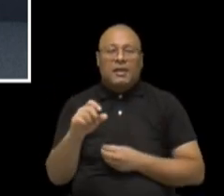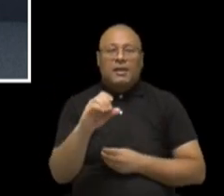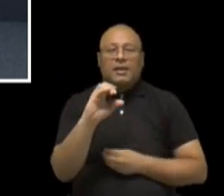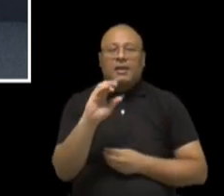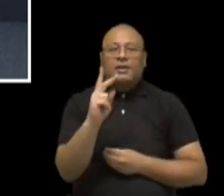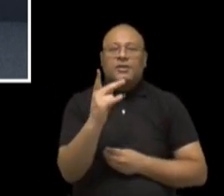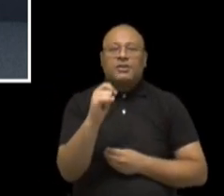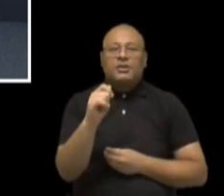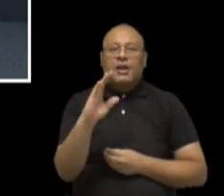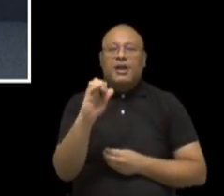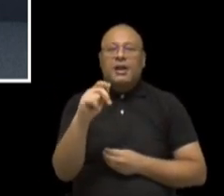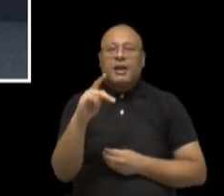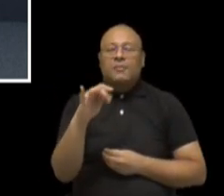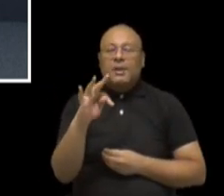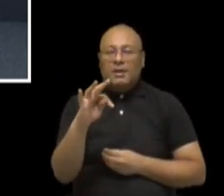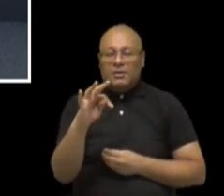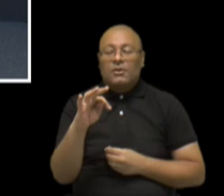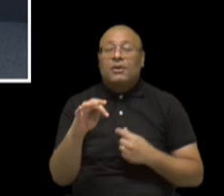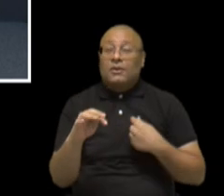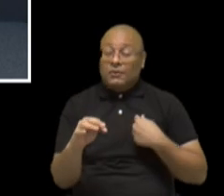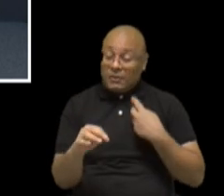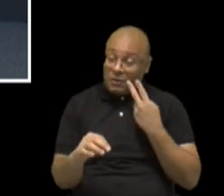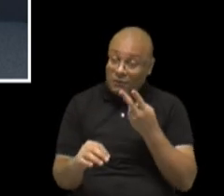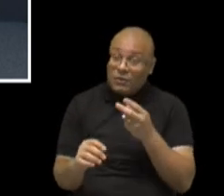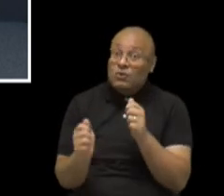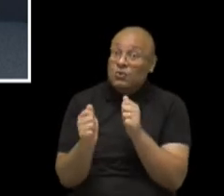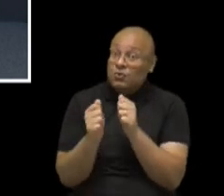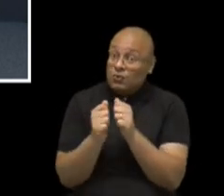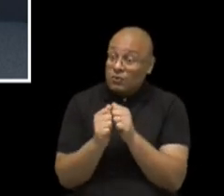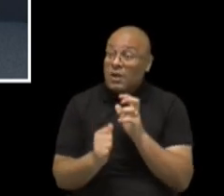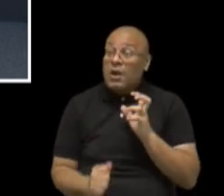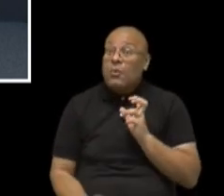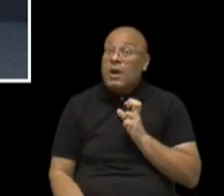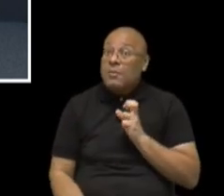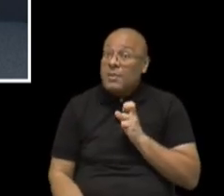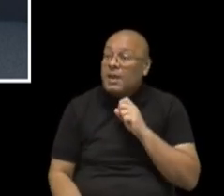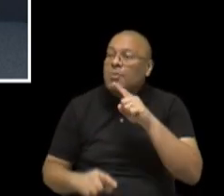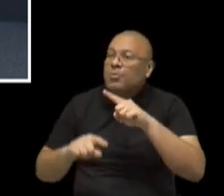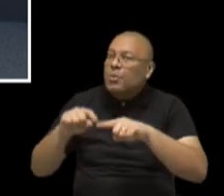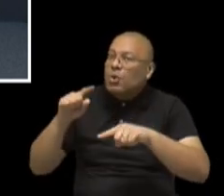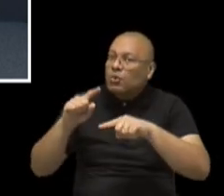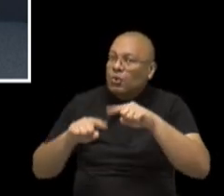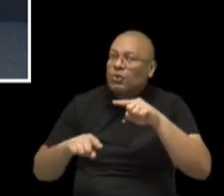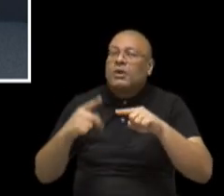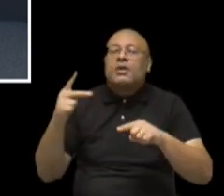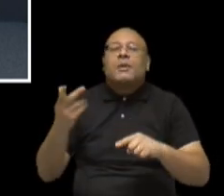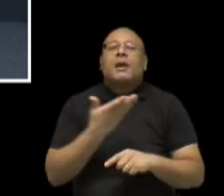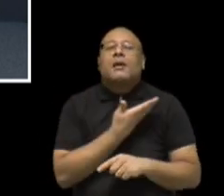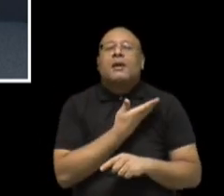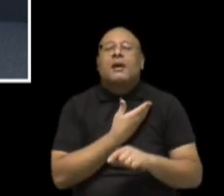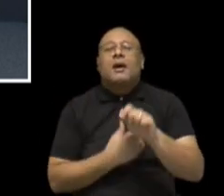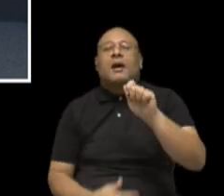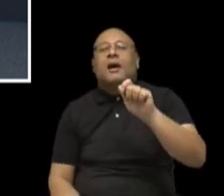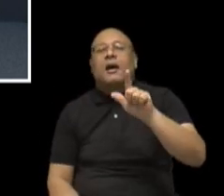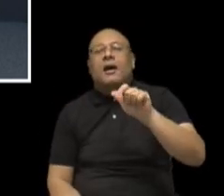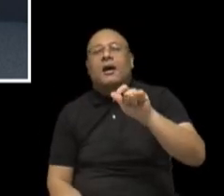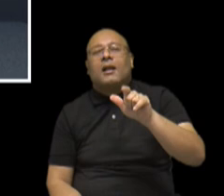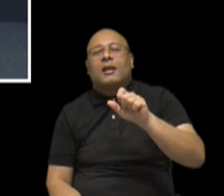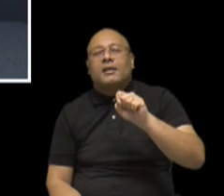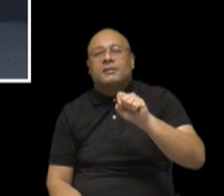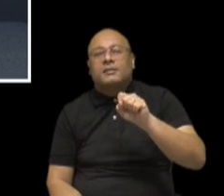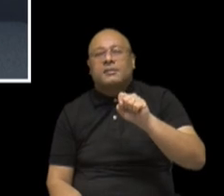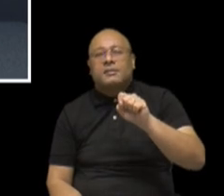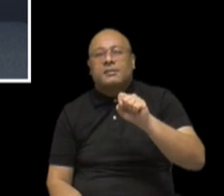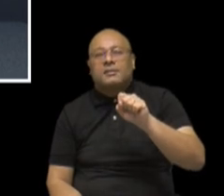amazing. Exacto. And I have pieces from both of them, which I love. And then my friend Alix, De Vernois,